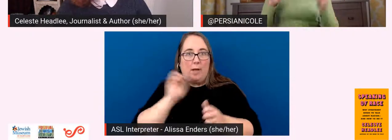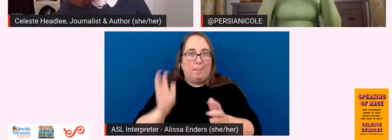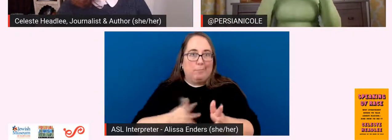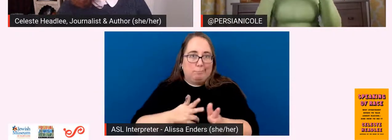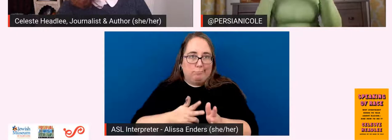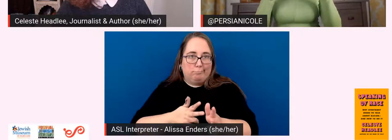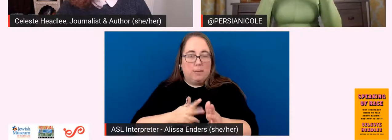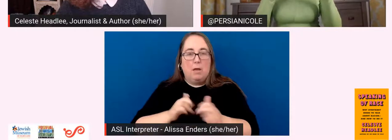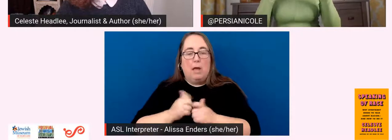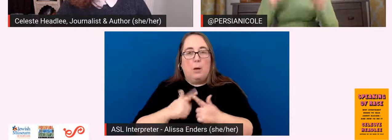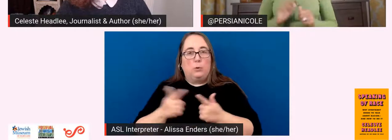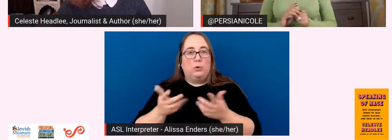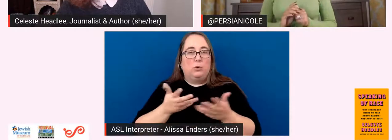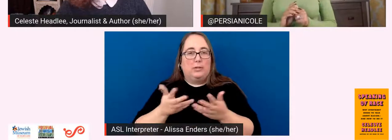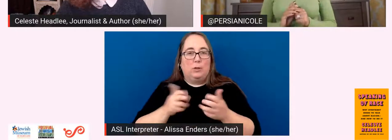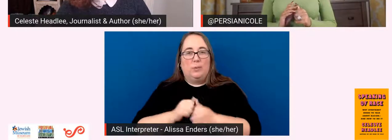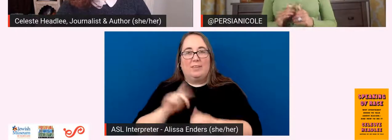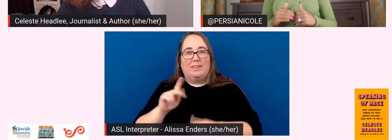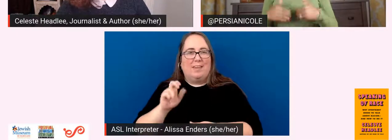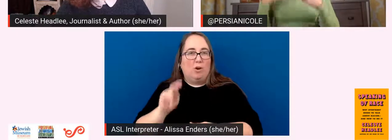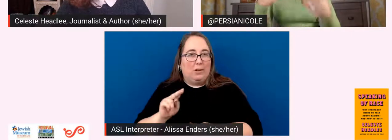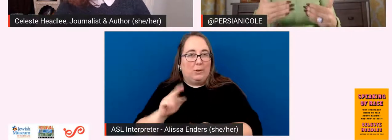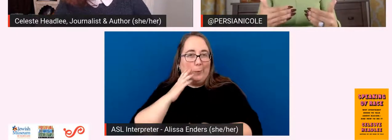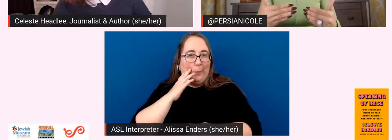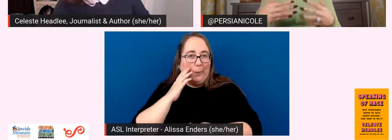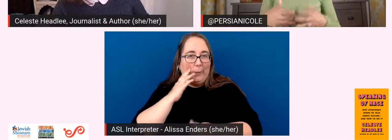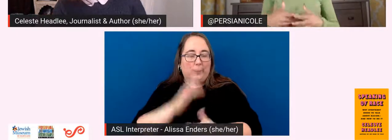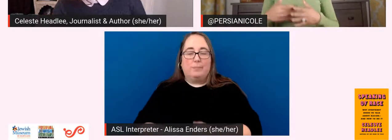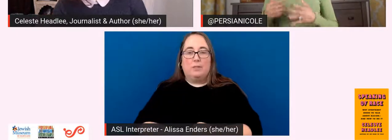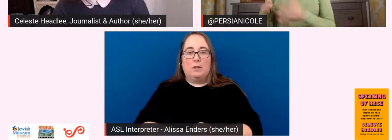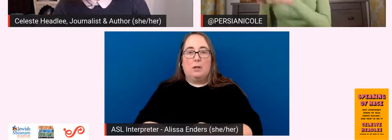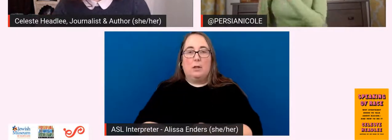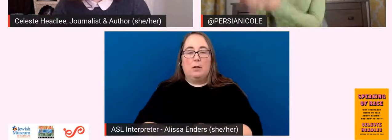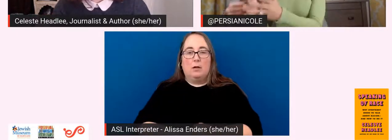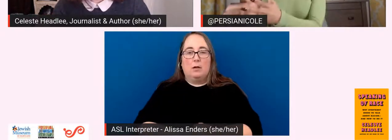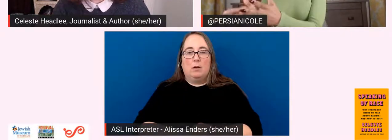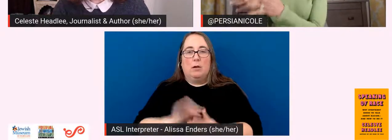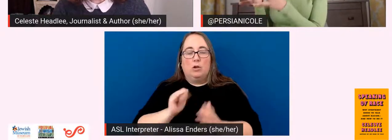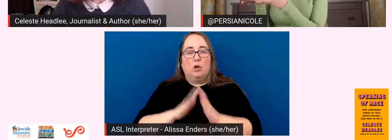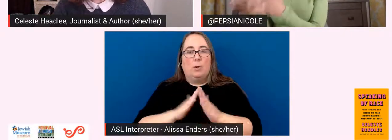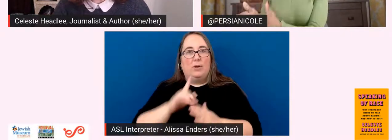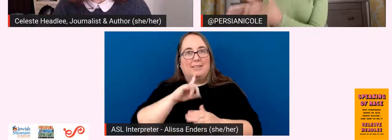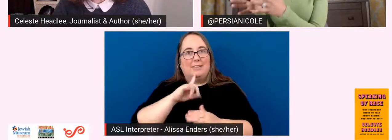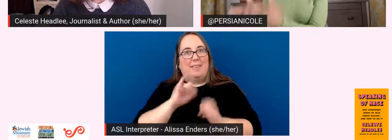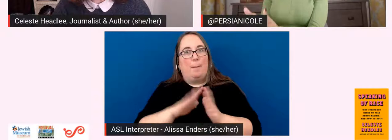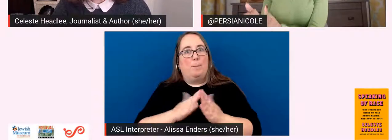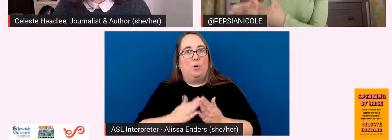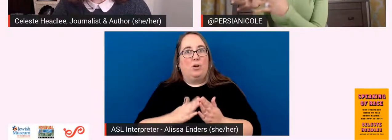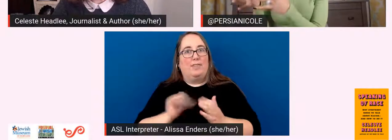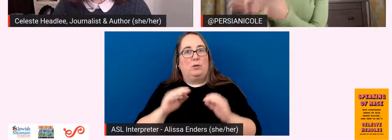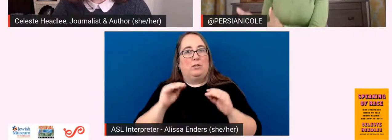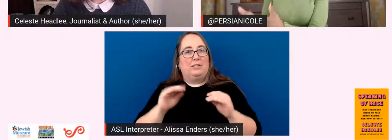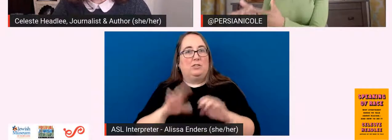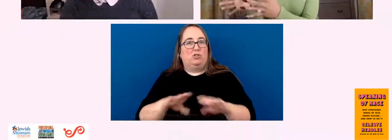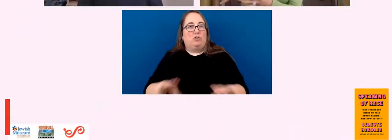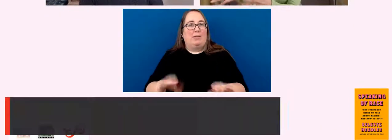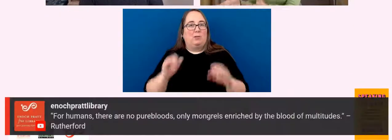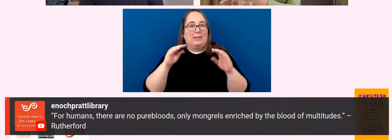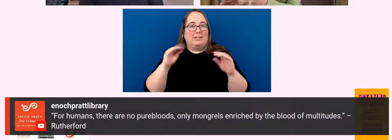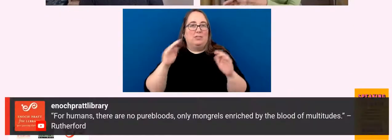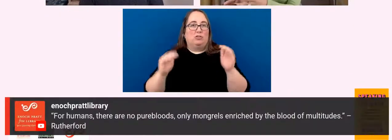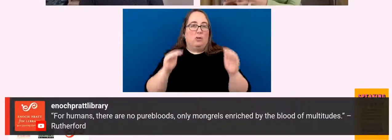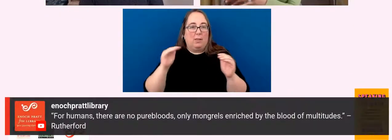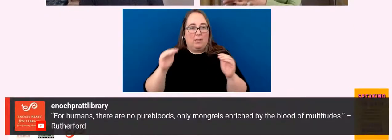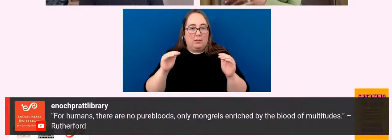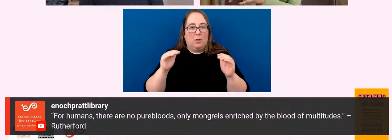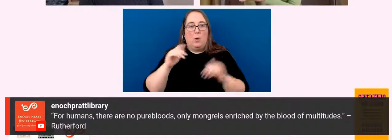to deal with a Karen. Like, you know, so your book is that book that you can teach a child, you can teach an adult or whoever is